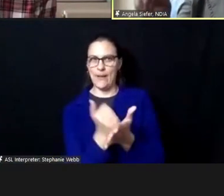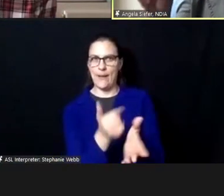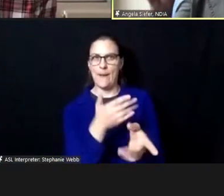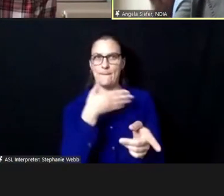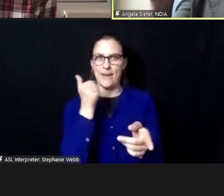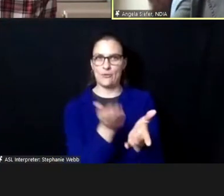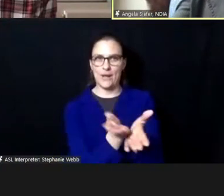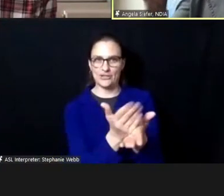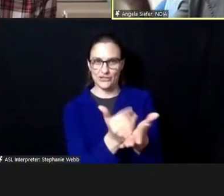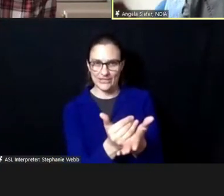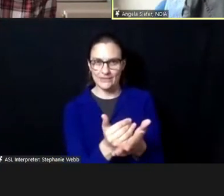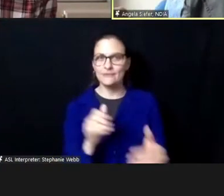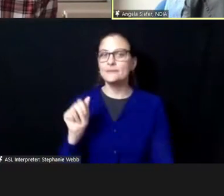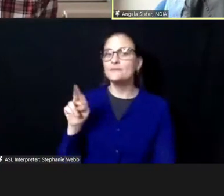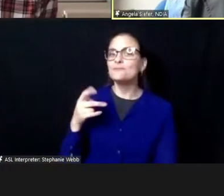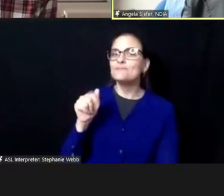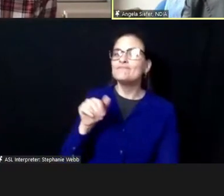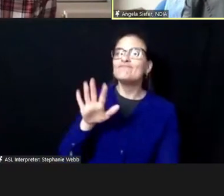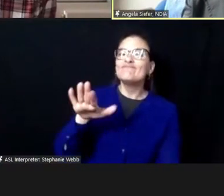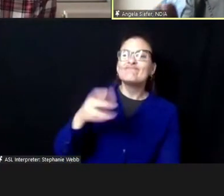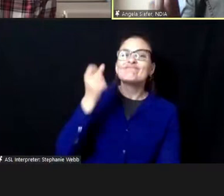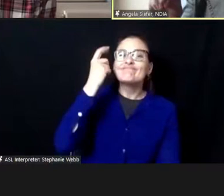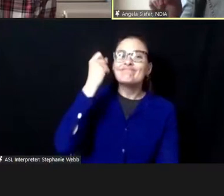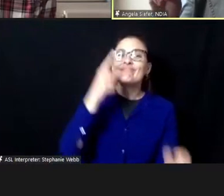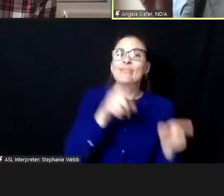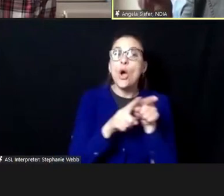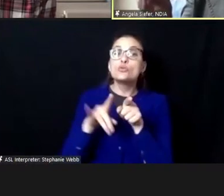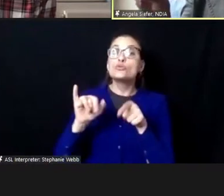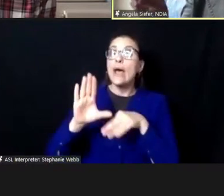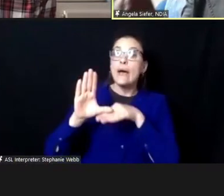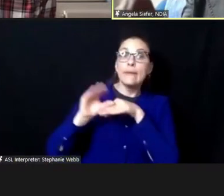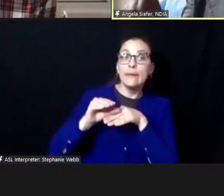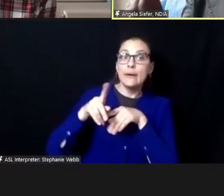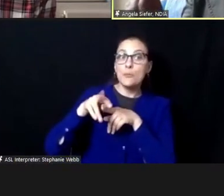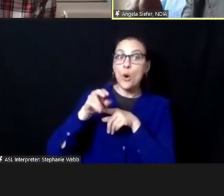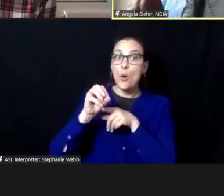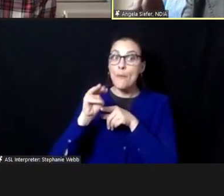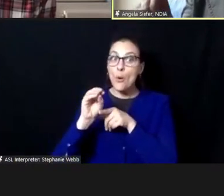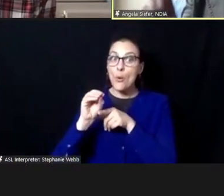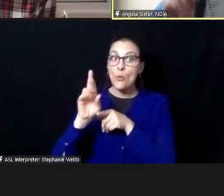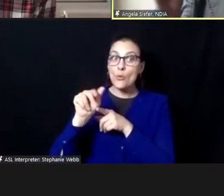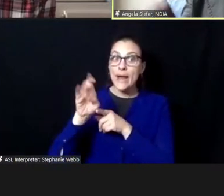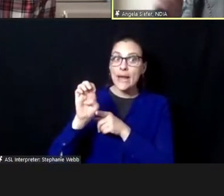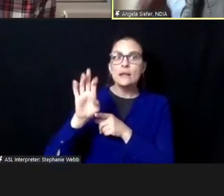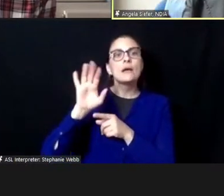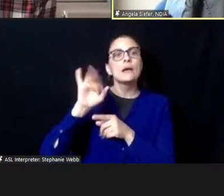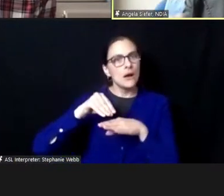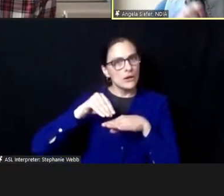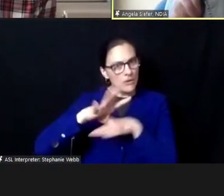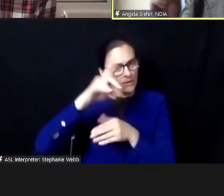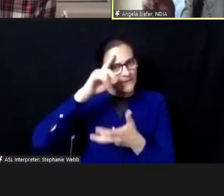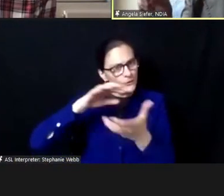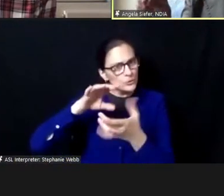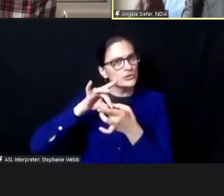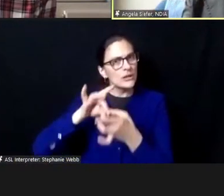confusion about using the Affordable Connectivity Program, because we're